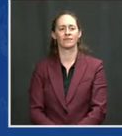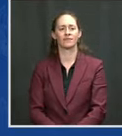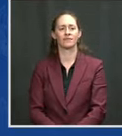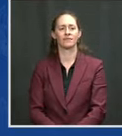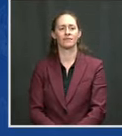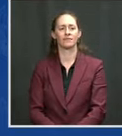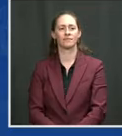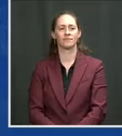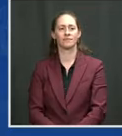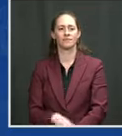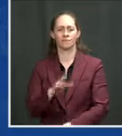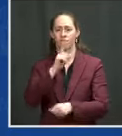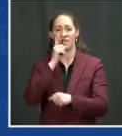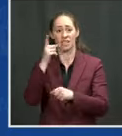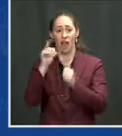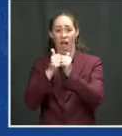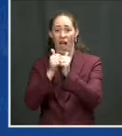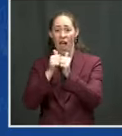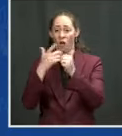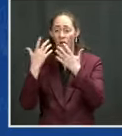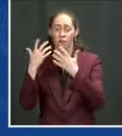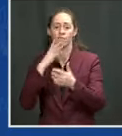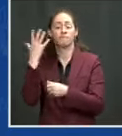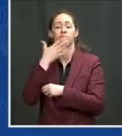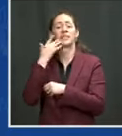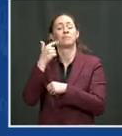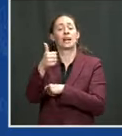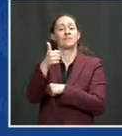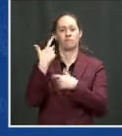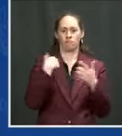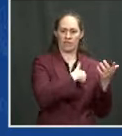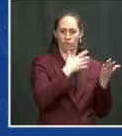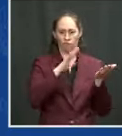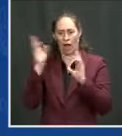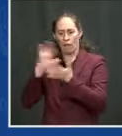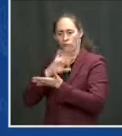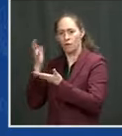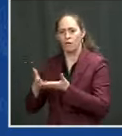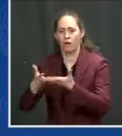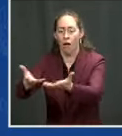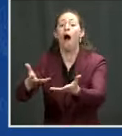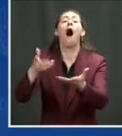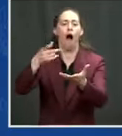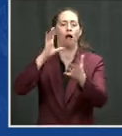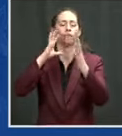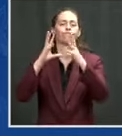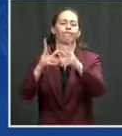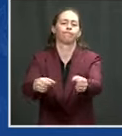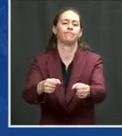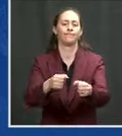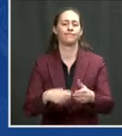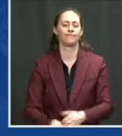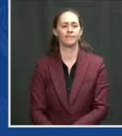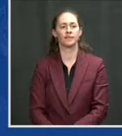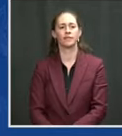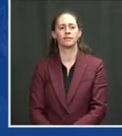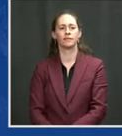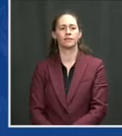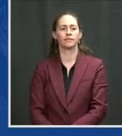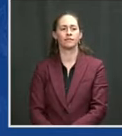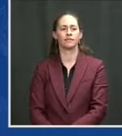We are really at the ground game now. We've always been at the ground game. But I think you're seeing governors, you know, continue to push